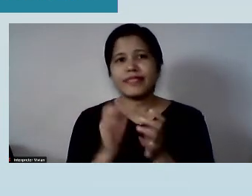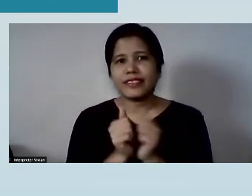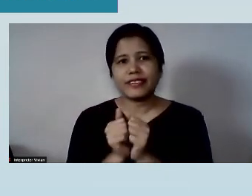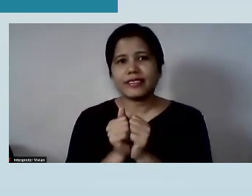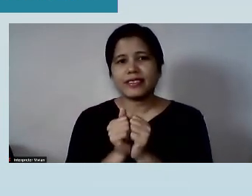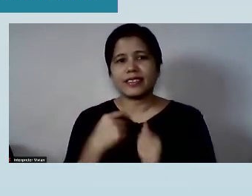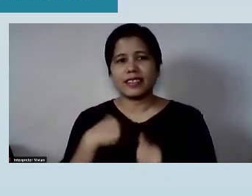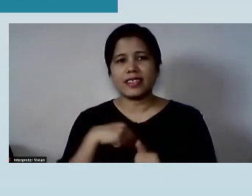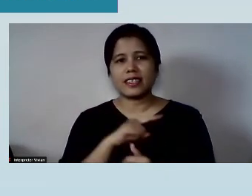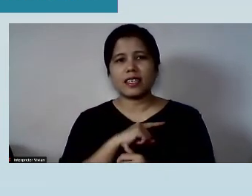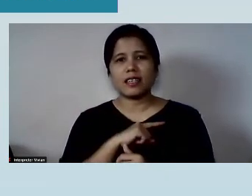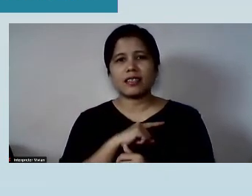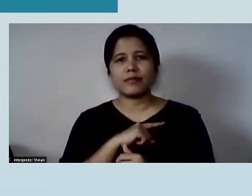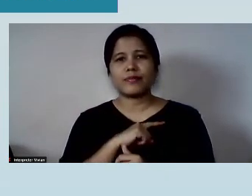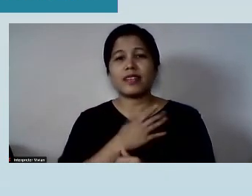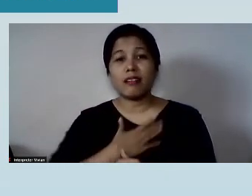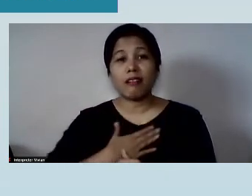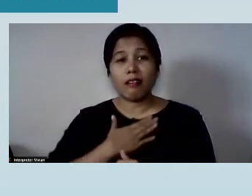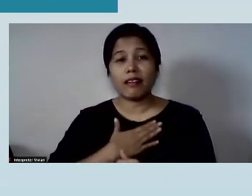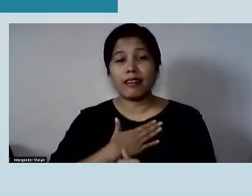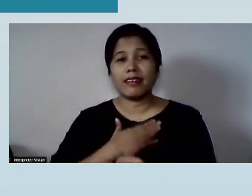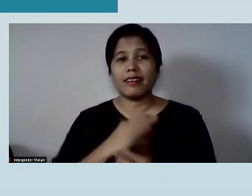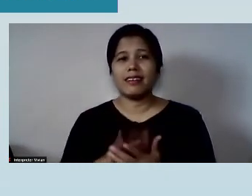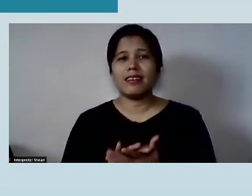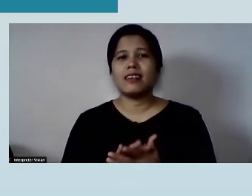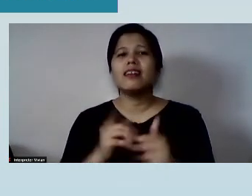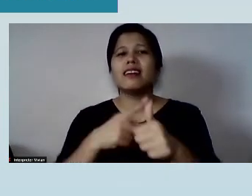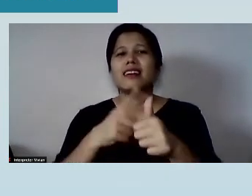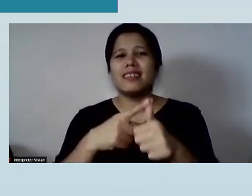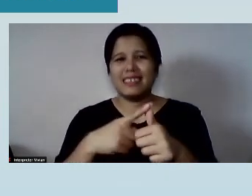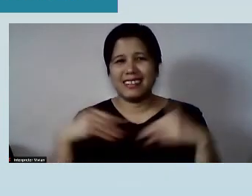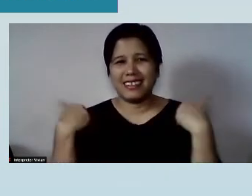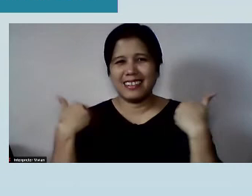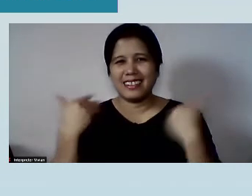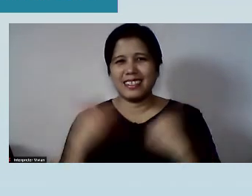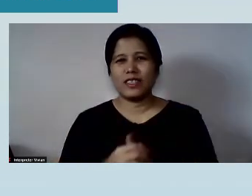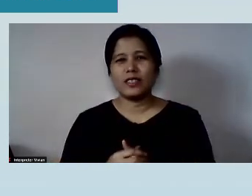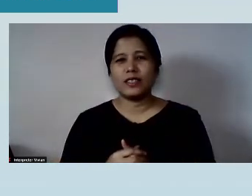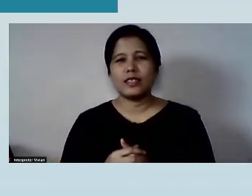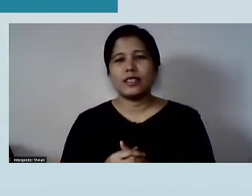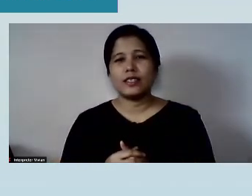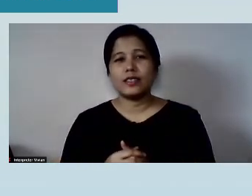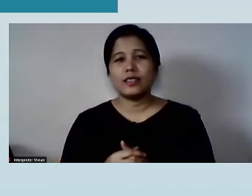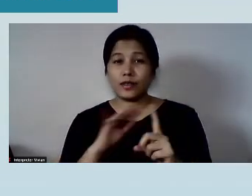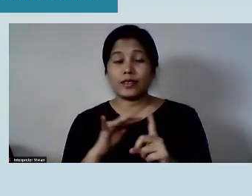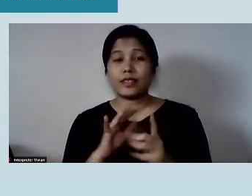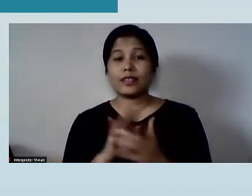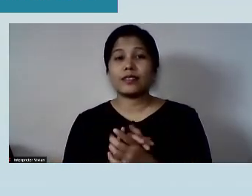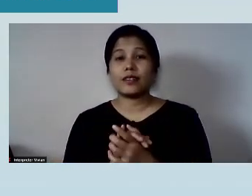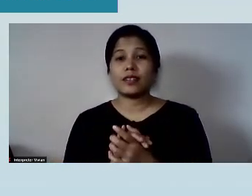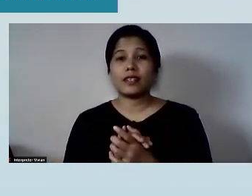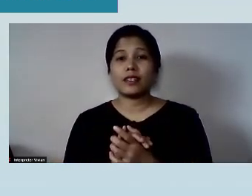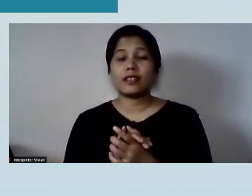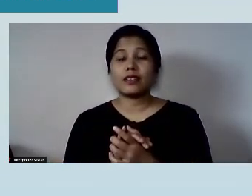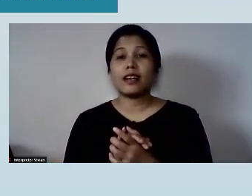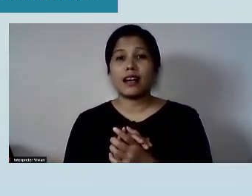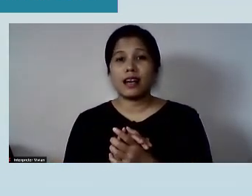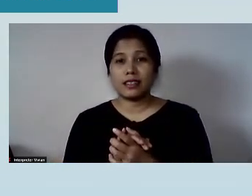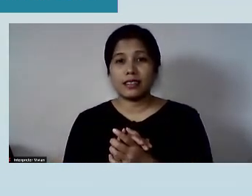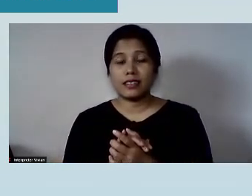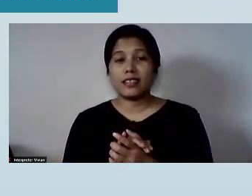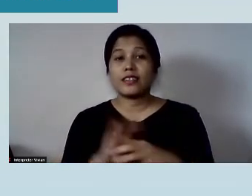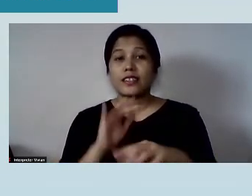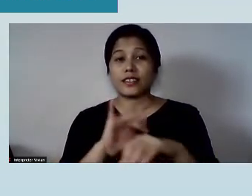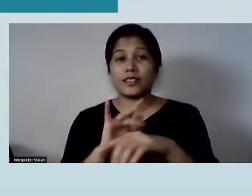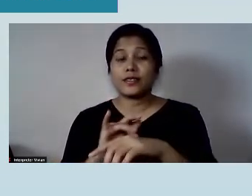sa atin. Mahilig pa tayo, pinauuna yung mas bata. Sabay-sabay. School and teachers should monitor their students, should actively reach out to parents